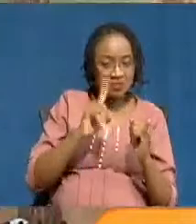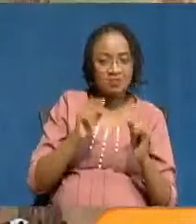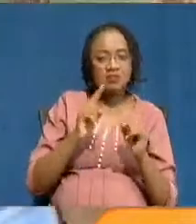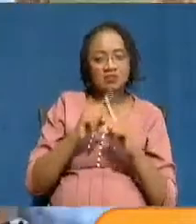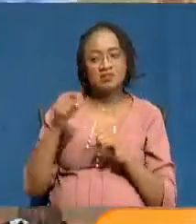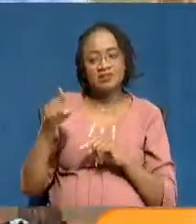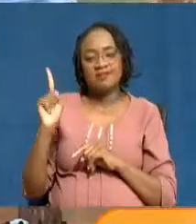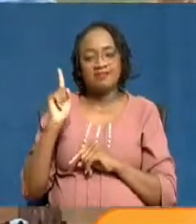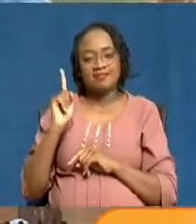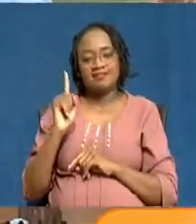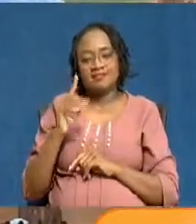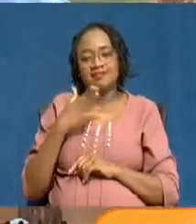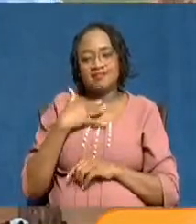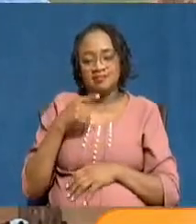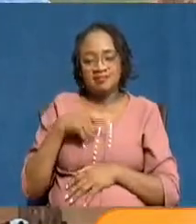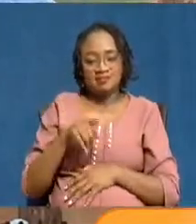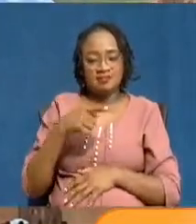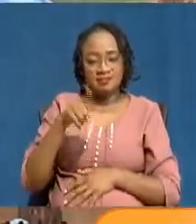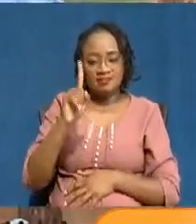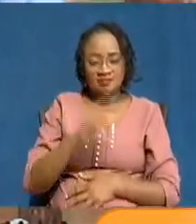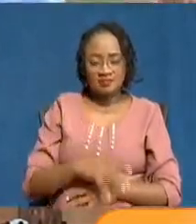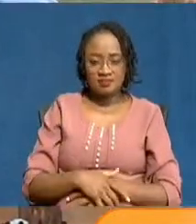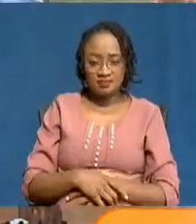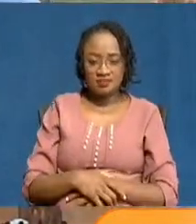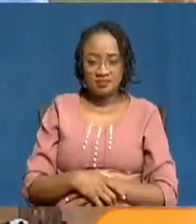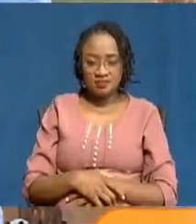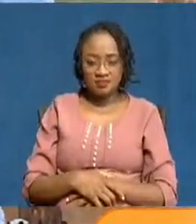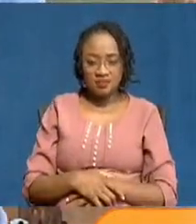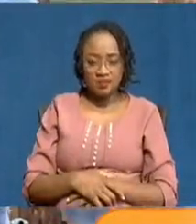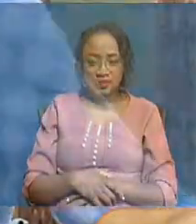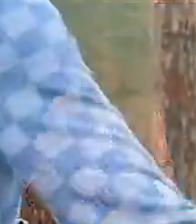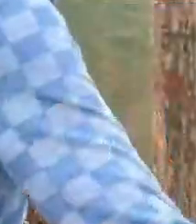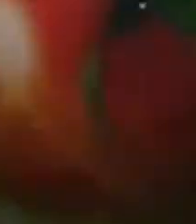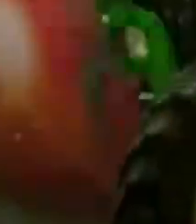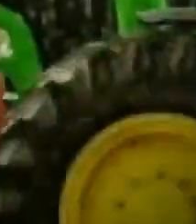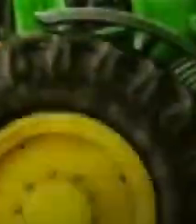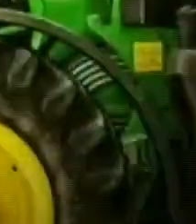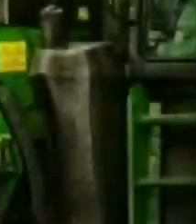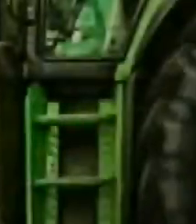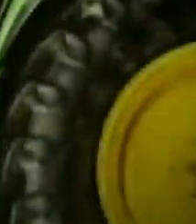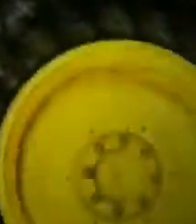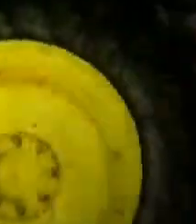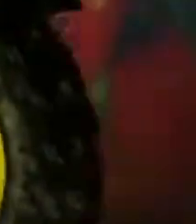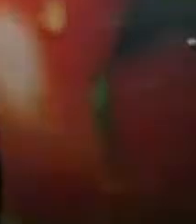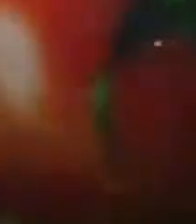a new way of life. Denis Otieno, Smart Farm.